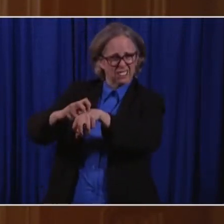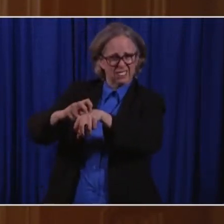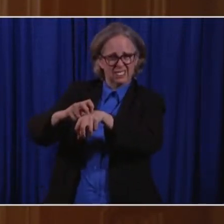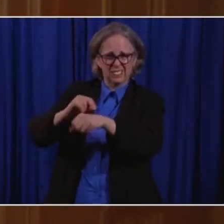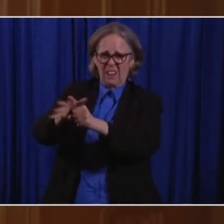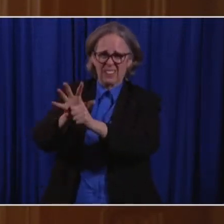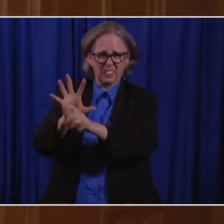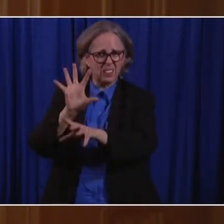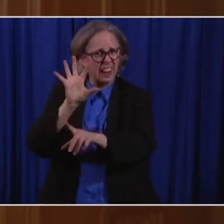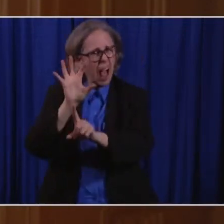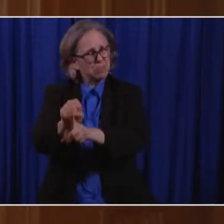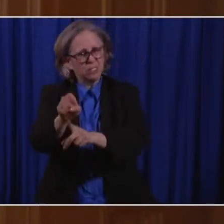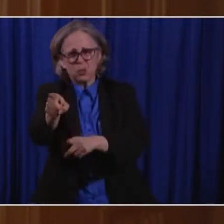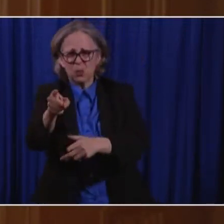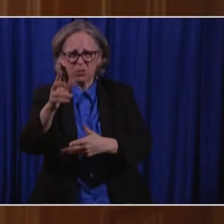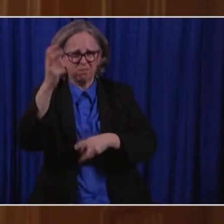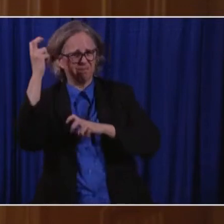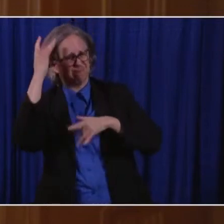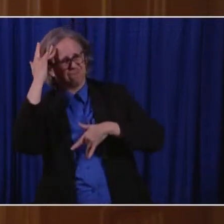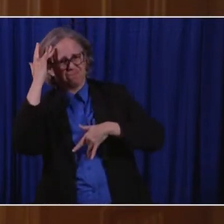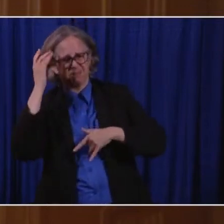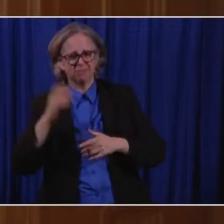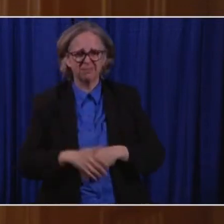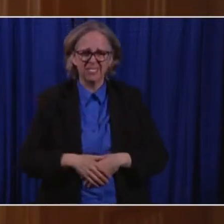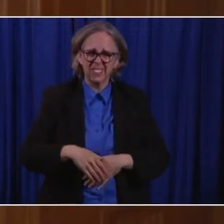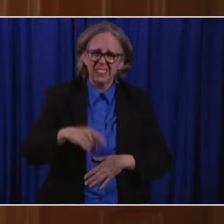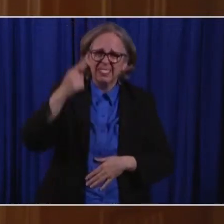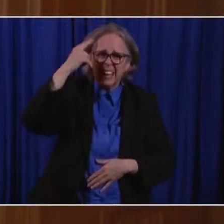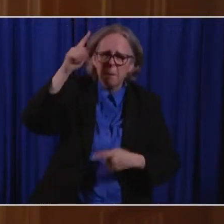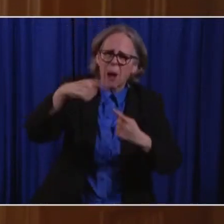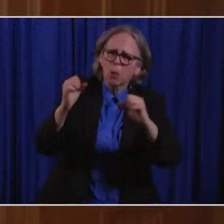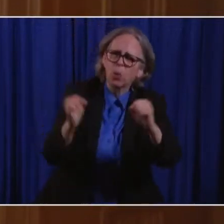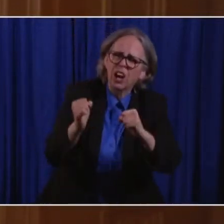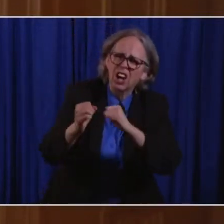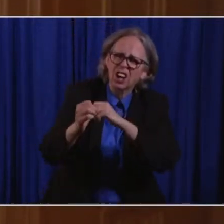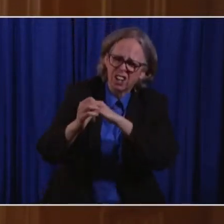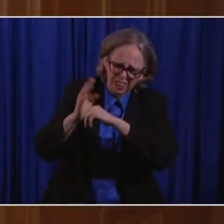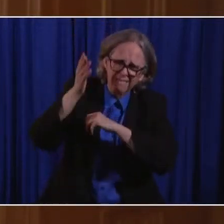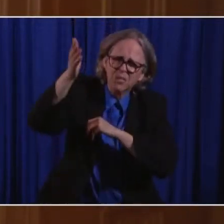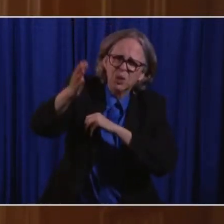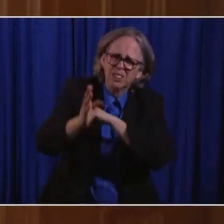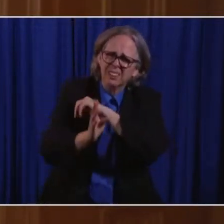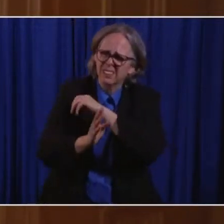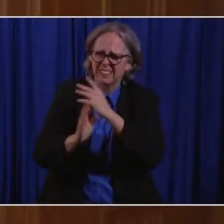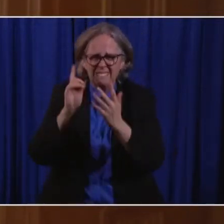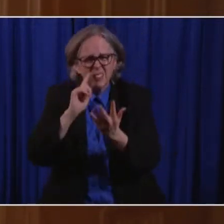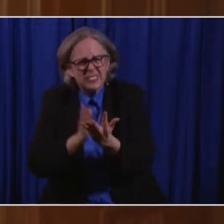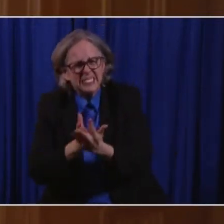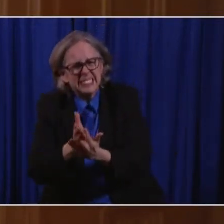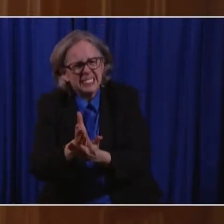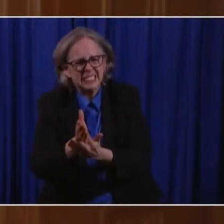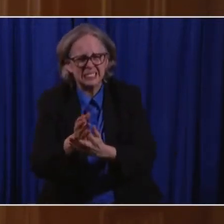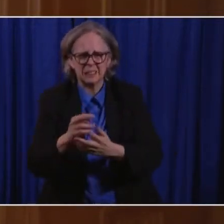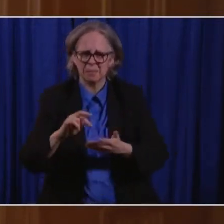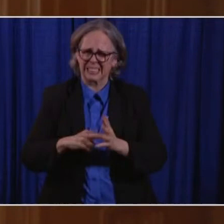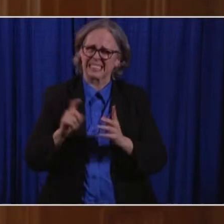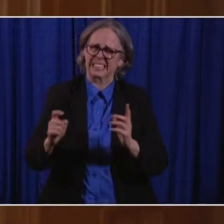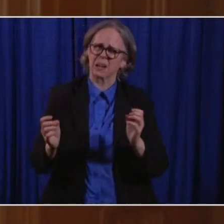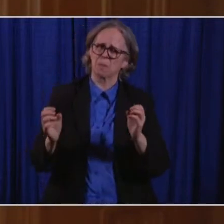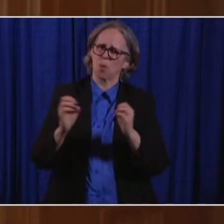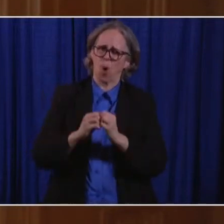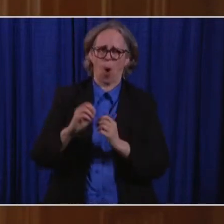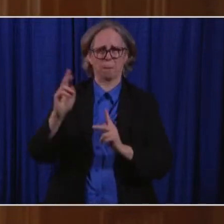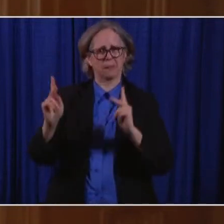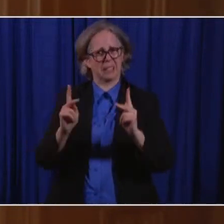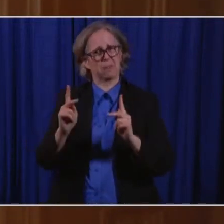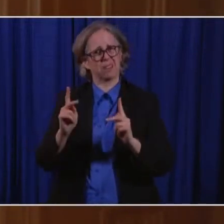be able to get through the dark days of winter safely as well. And to do that, we need a much higher percentage of Ohioans than we